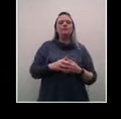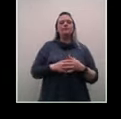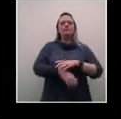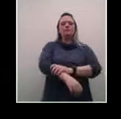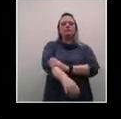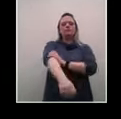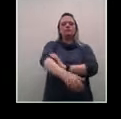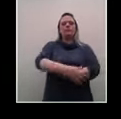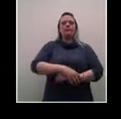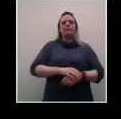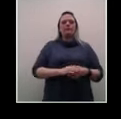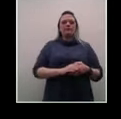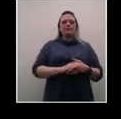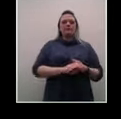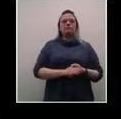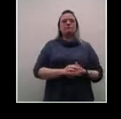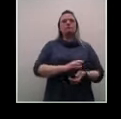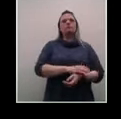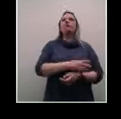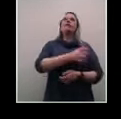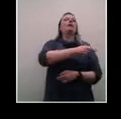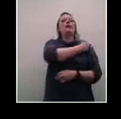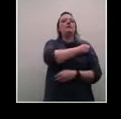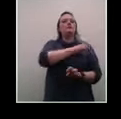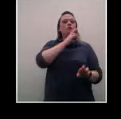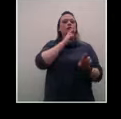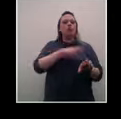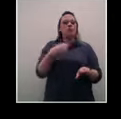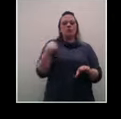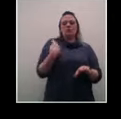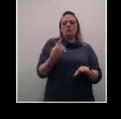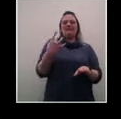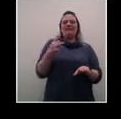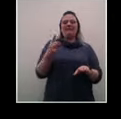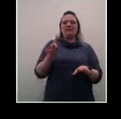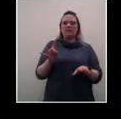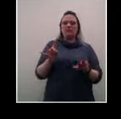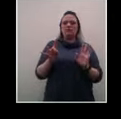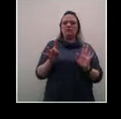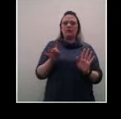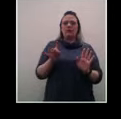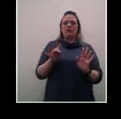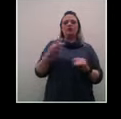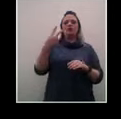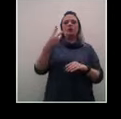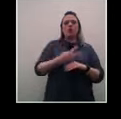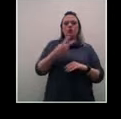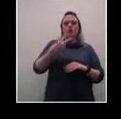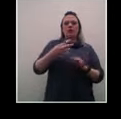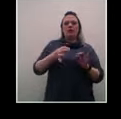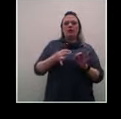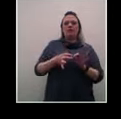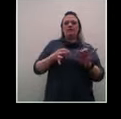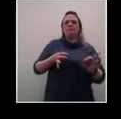reports as of the 18th, you can remember we're basically on a 2-day lag. There